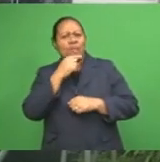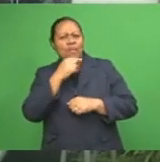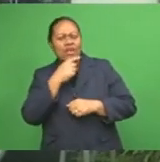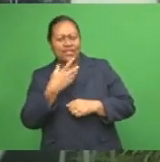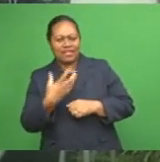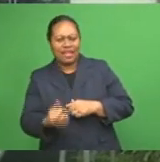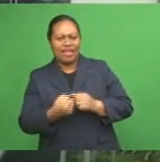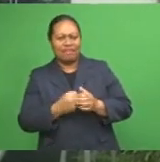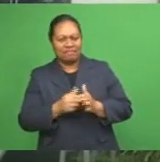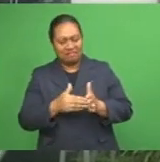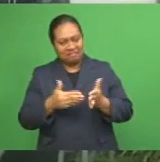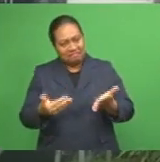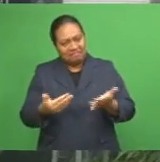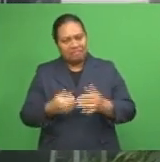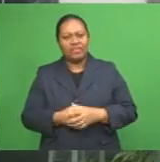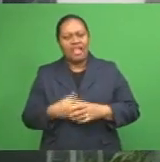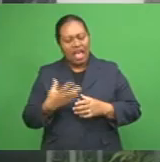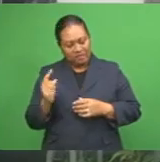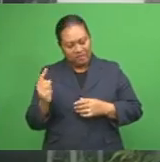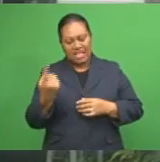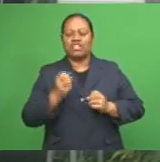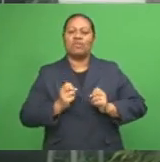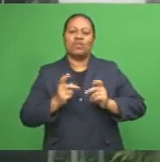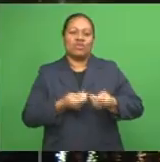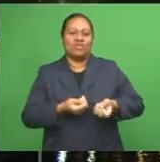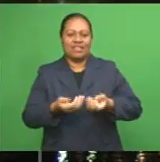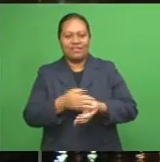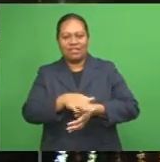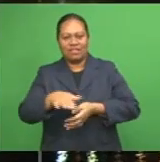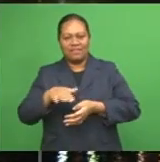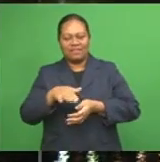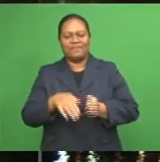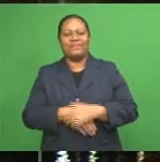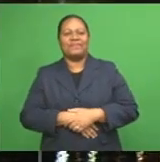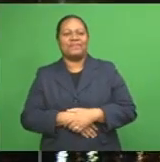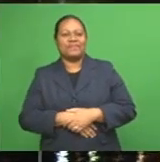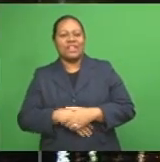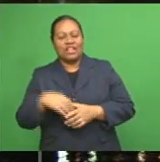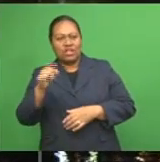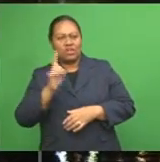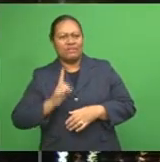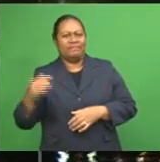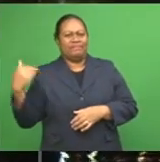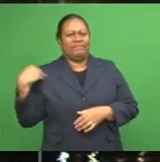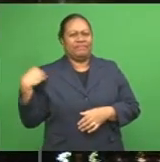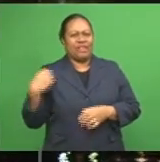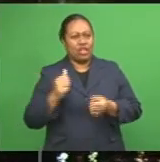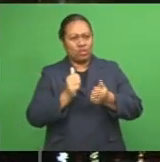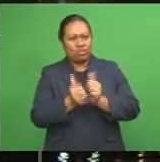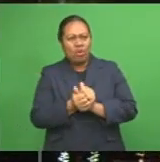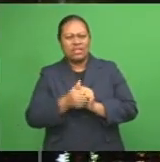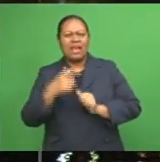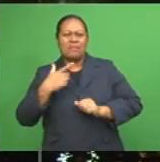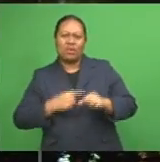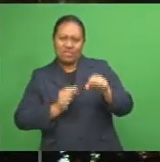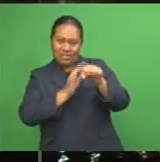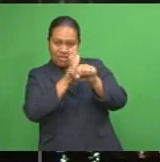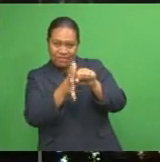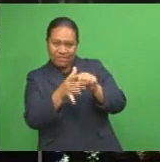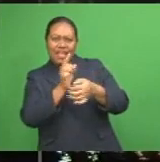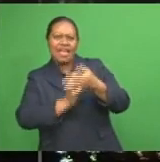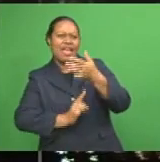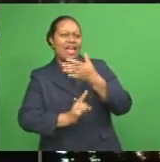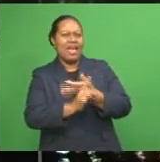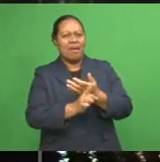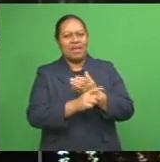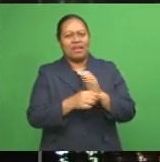positions at the moment had that first opportunity. That's the way it happens. The disruption of sporting events due to coronavirus has taken a